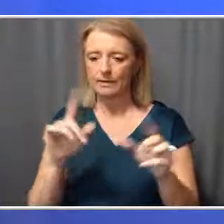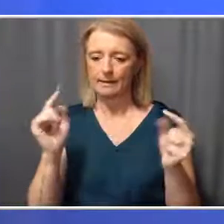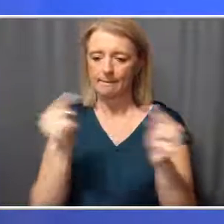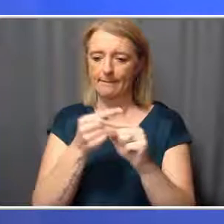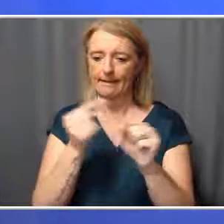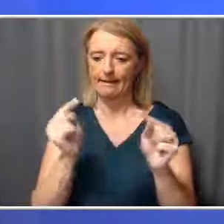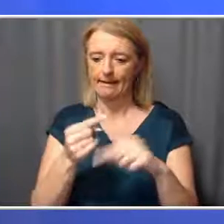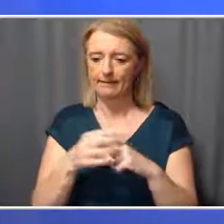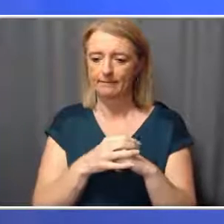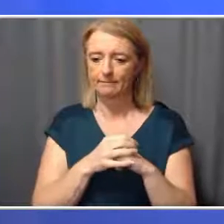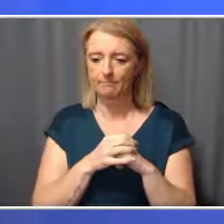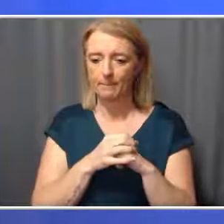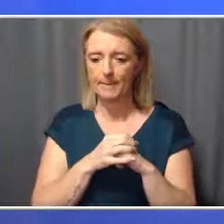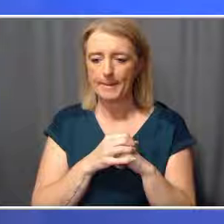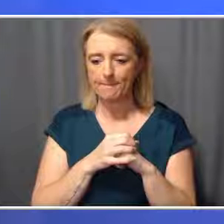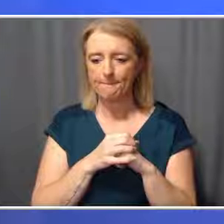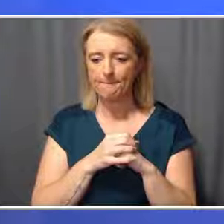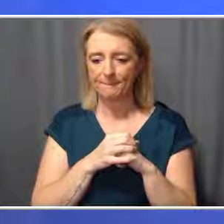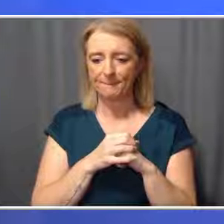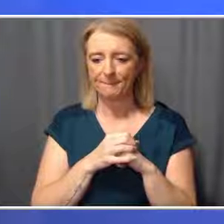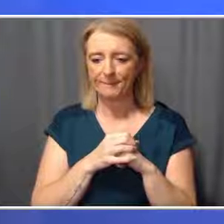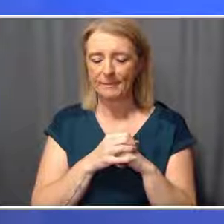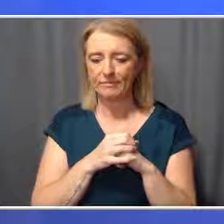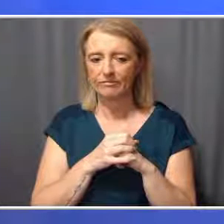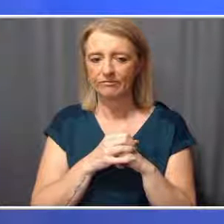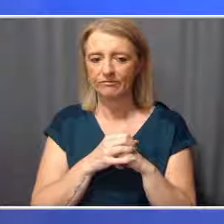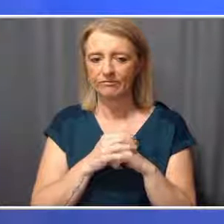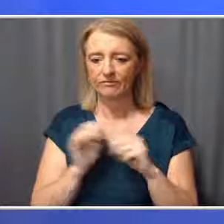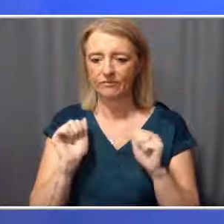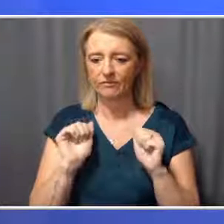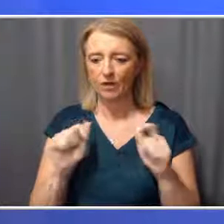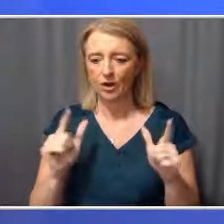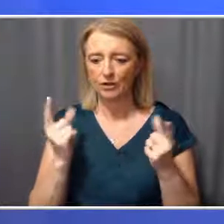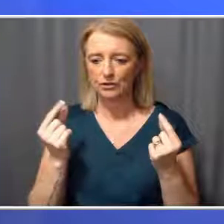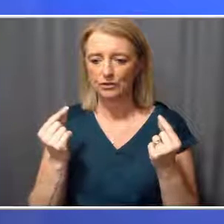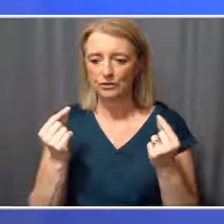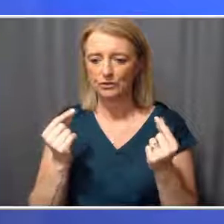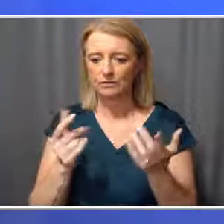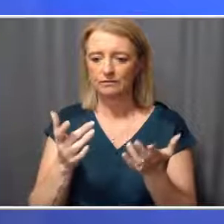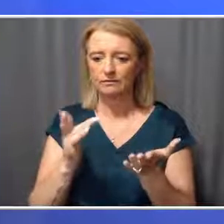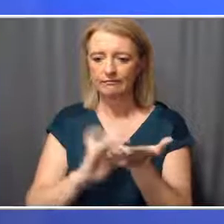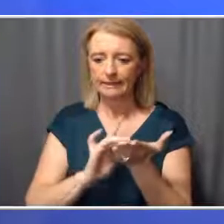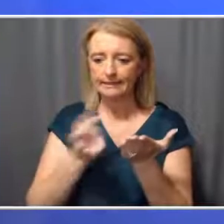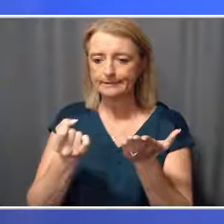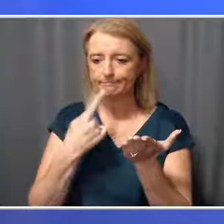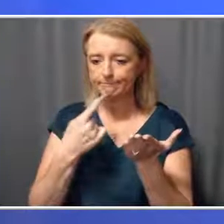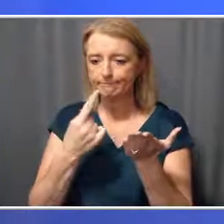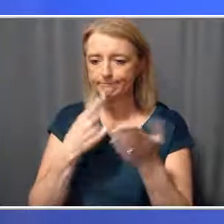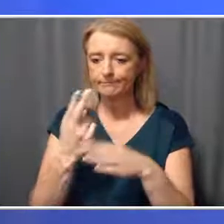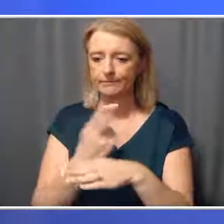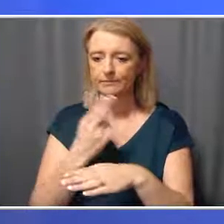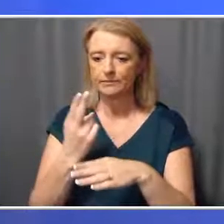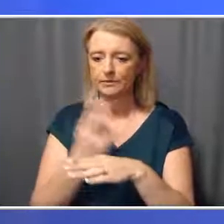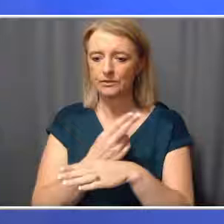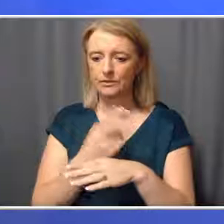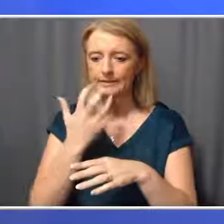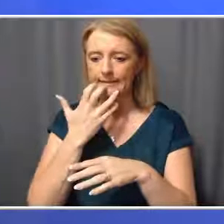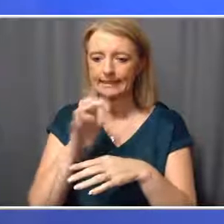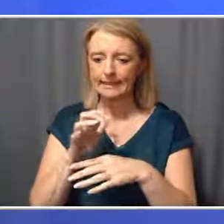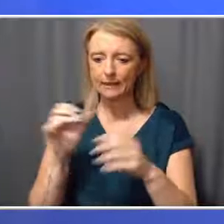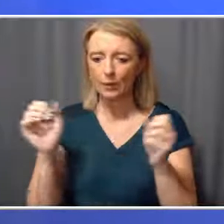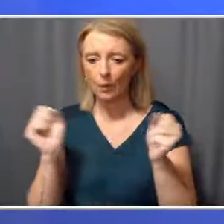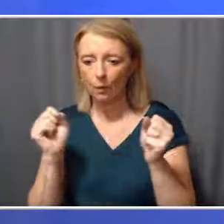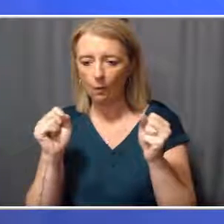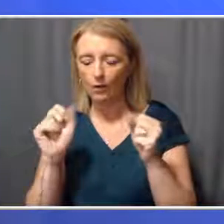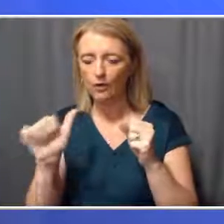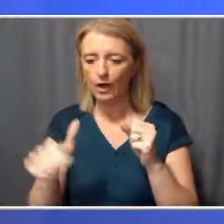either being, either slightly crummy and just kind of stuck being inactive and doing nothing, or being completely